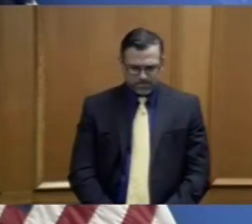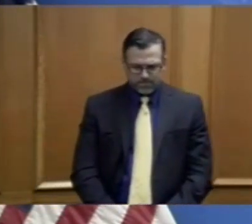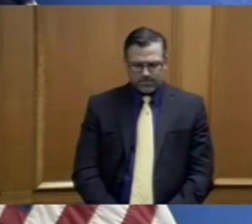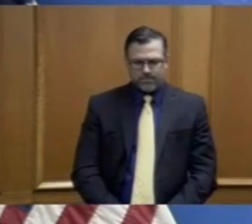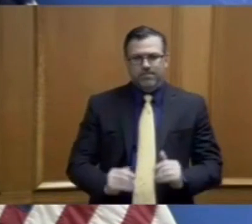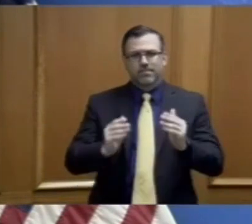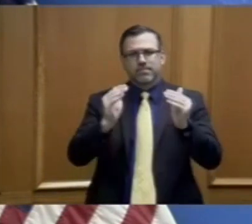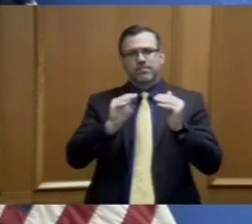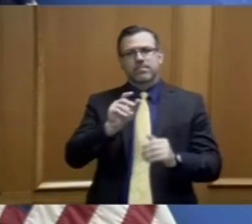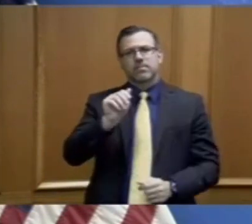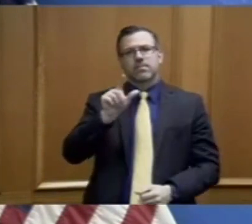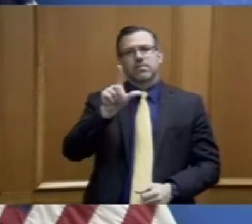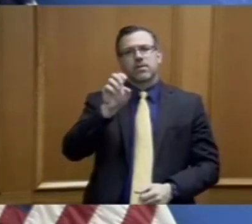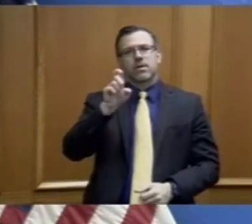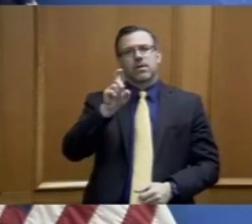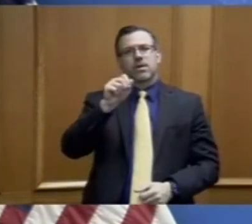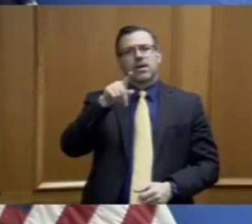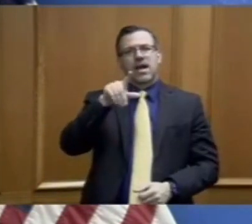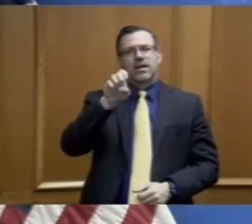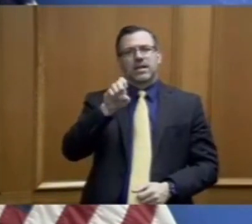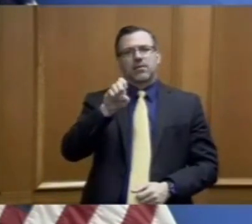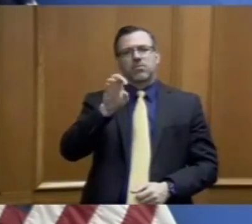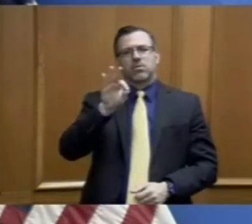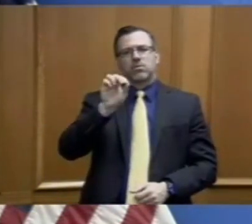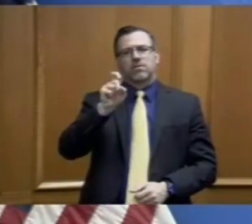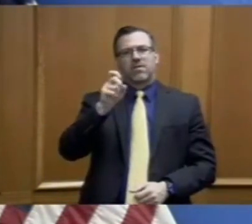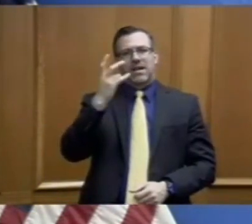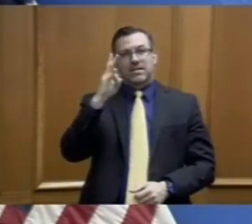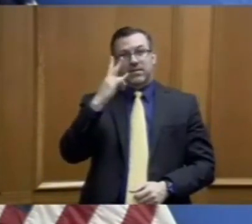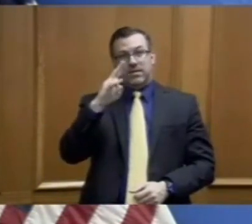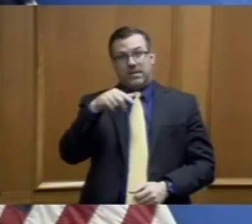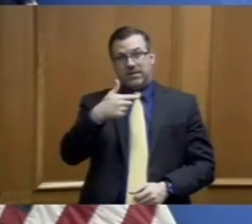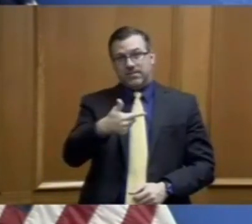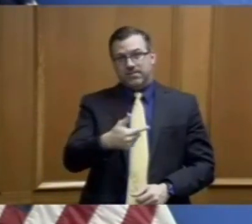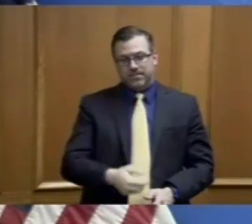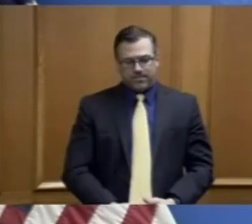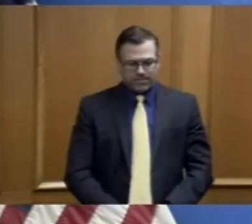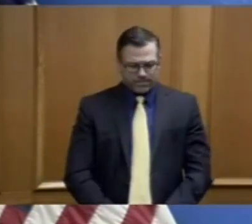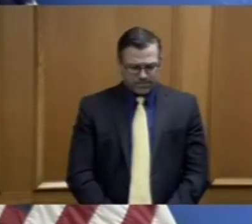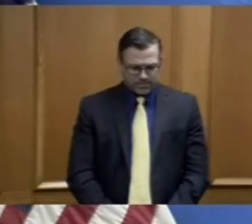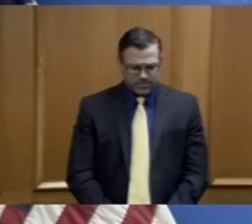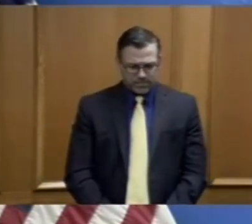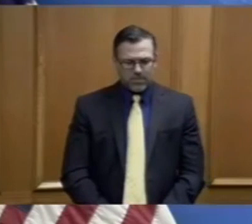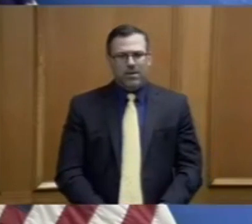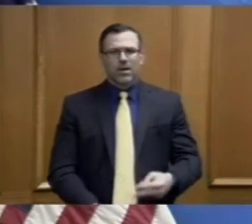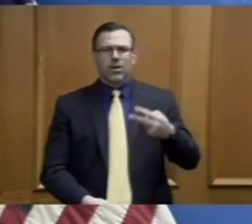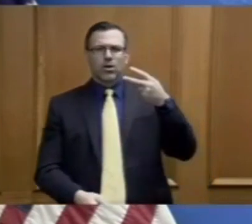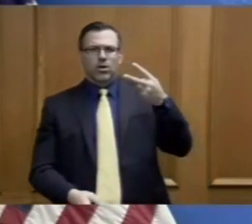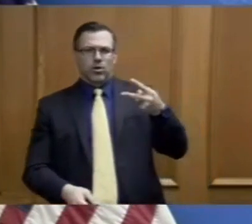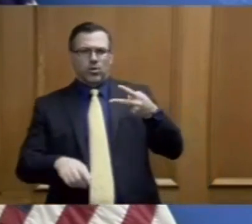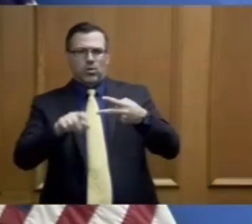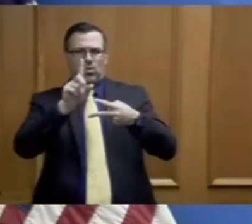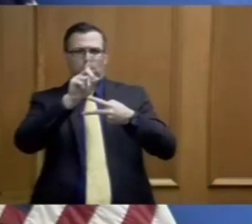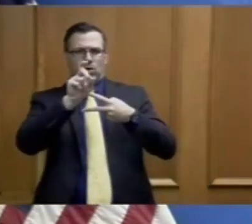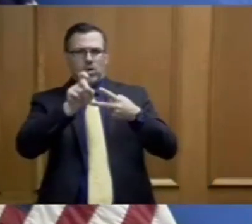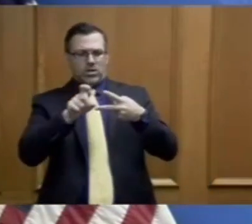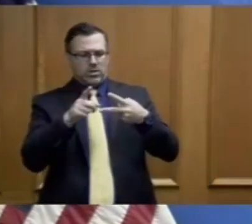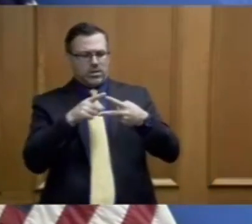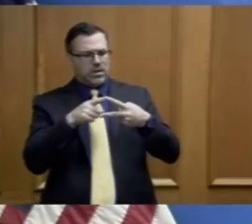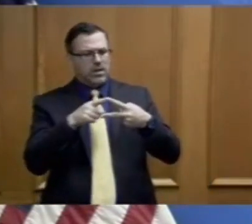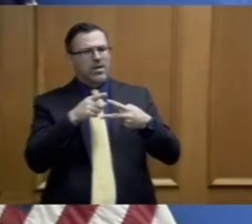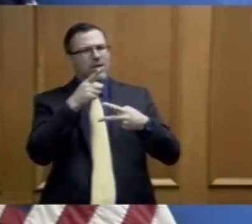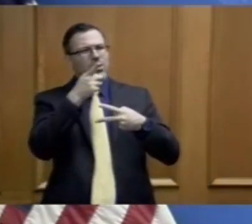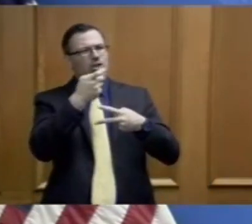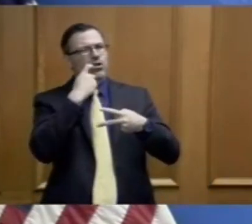Next, we'll go to Alex Apple with Fox 17. Alex, your line is open. Governor, 2 quick questions for you. You just mentioned a